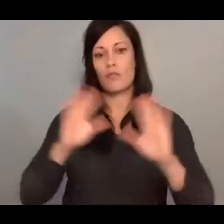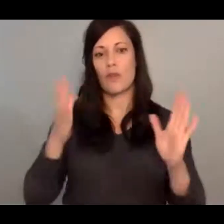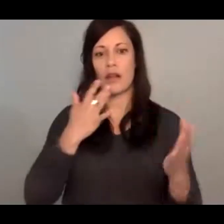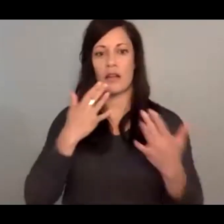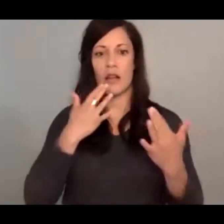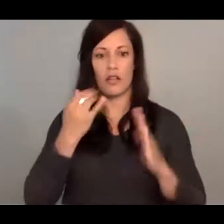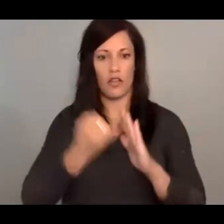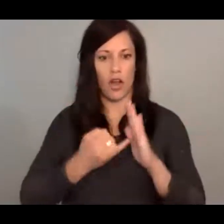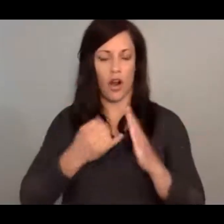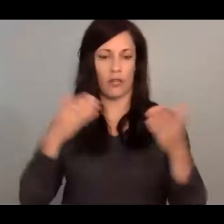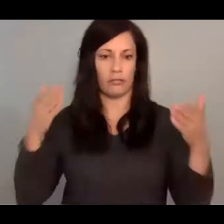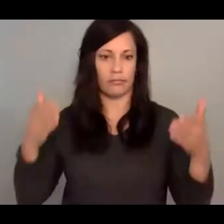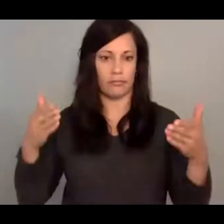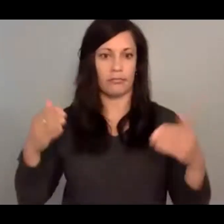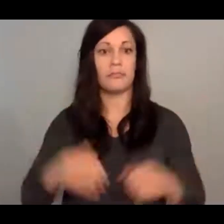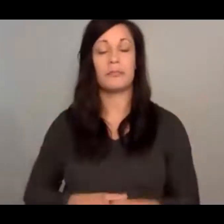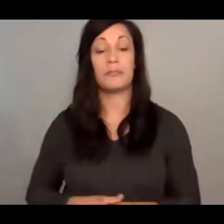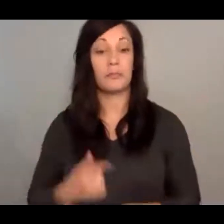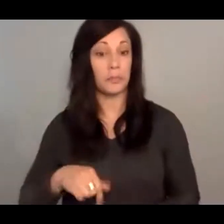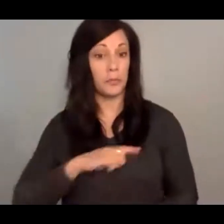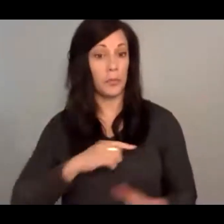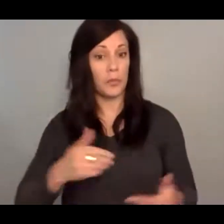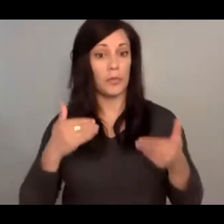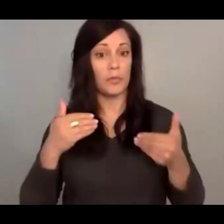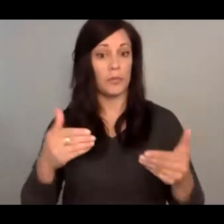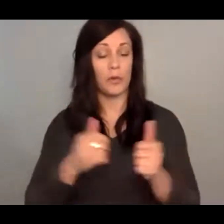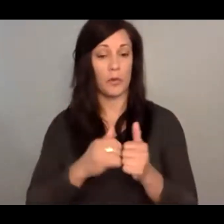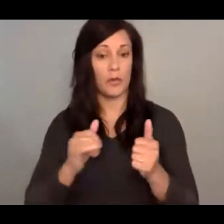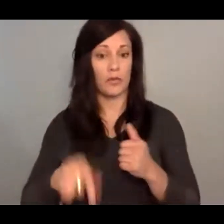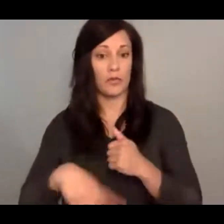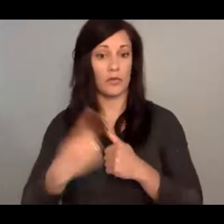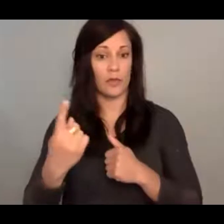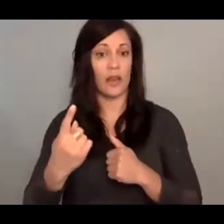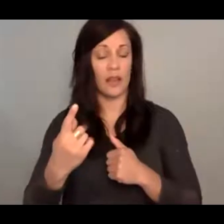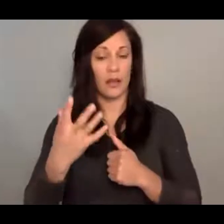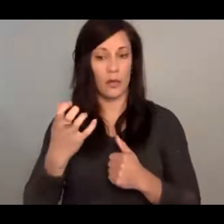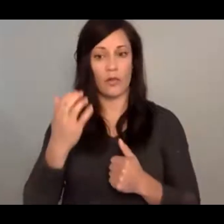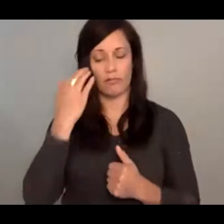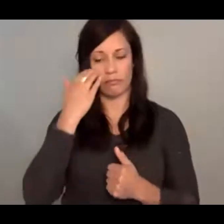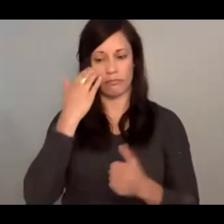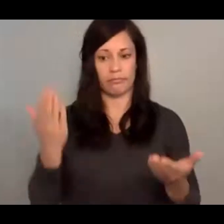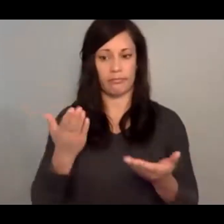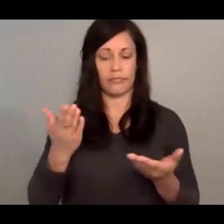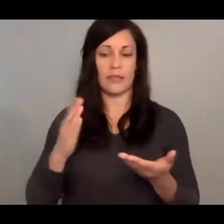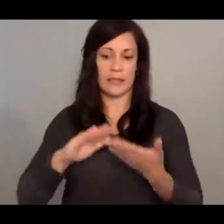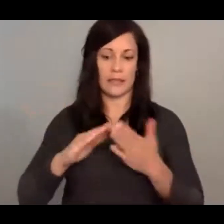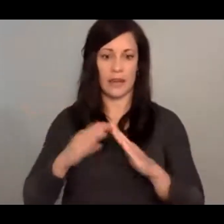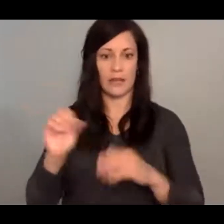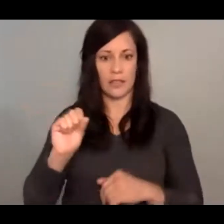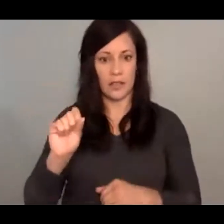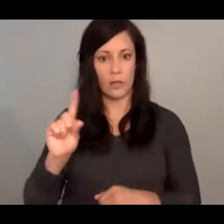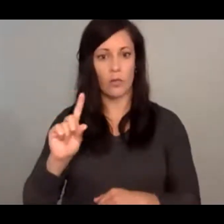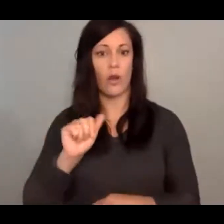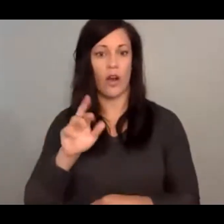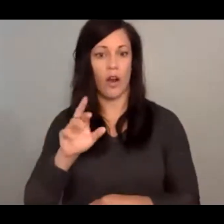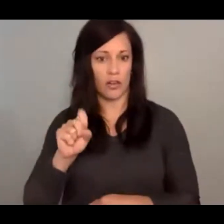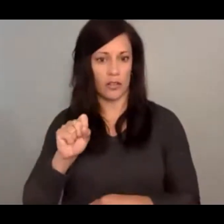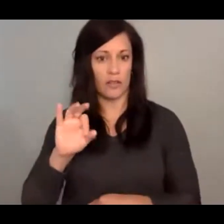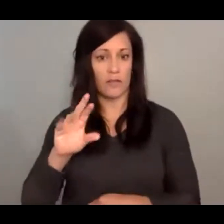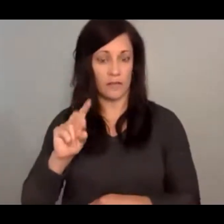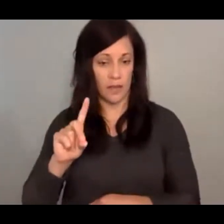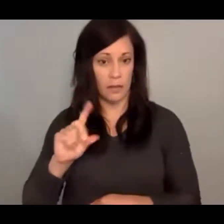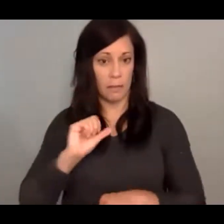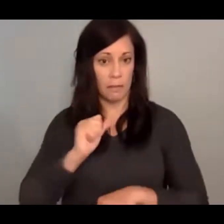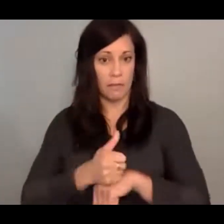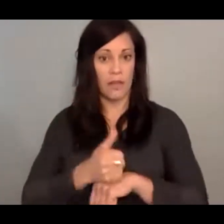side. As we begin today's webinar, I would like to acknowledge that the city of Seattle, where ArtsFund is based, is on the occupied